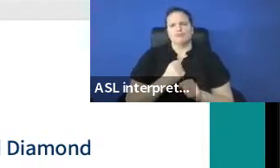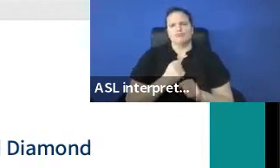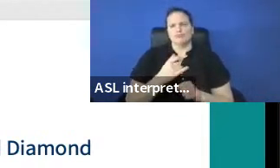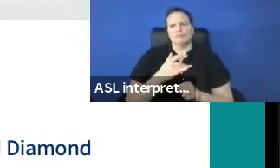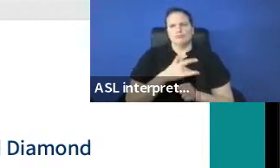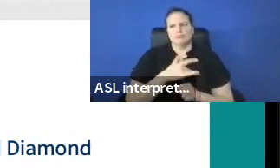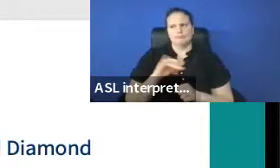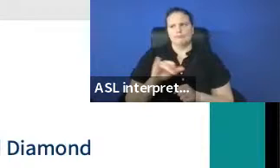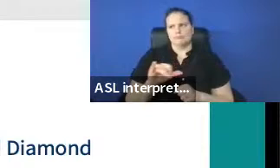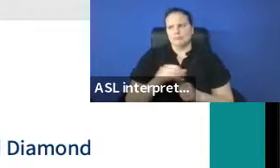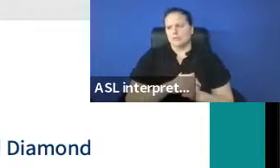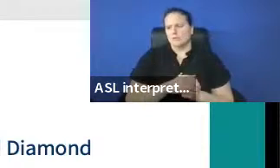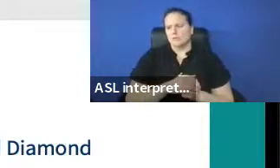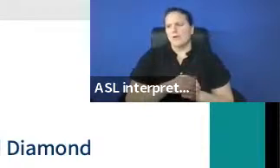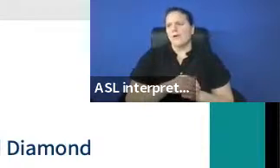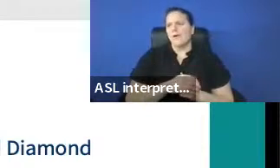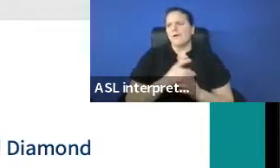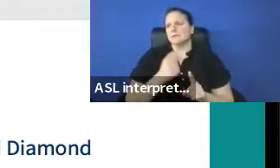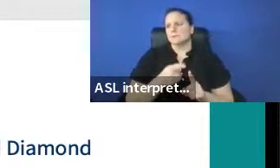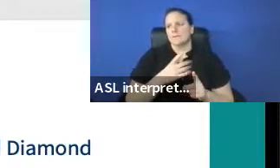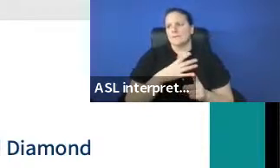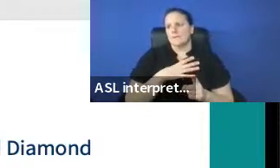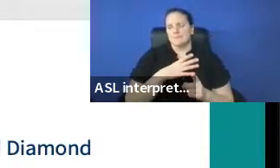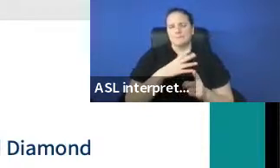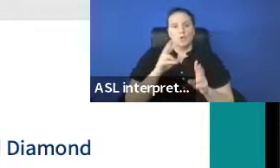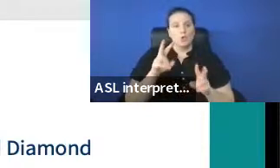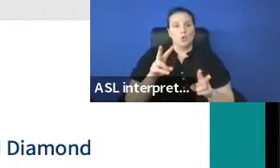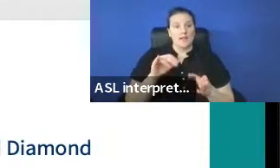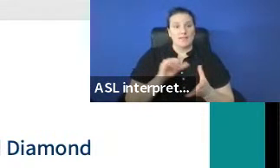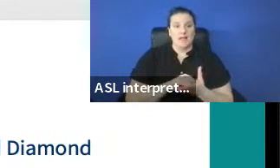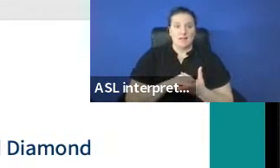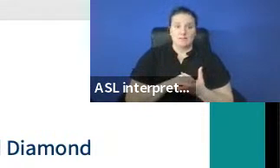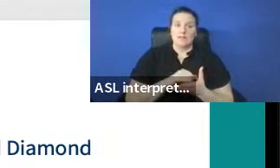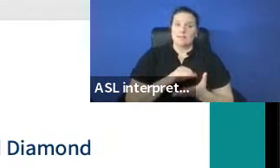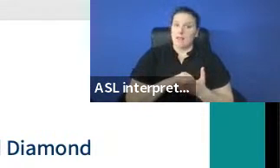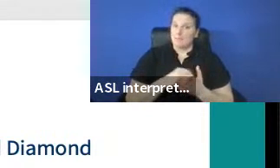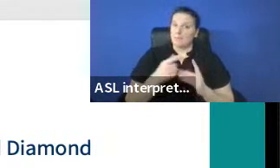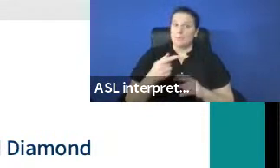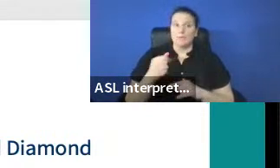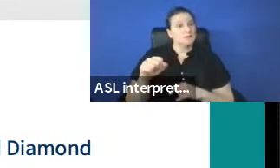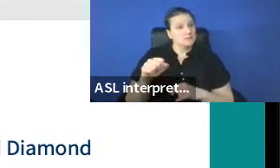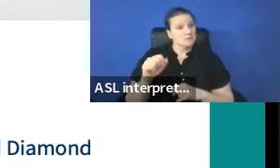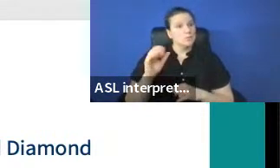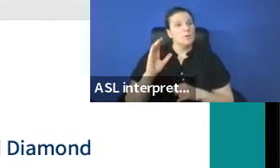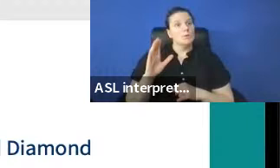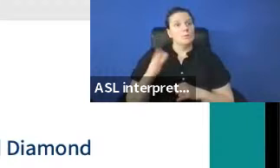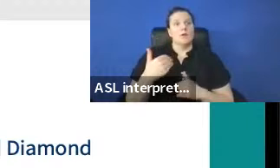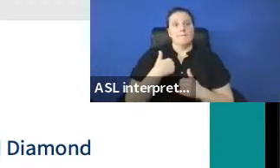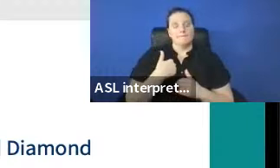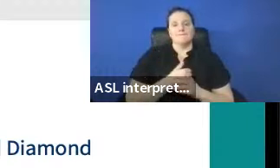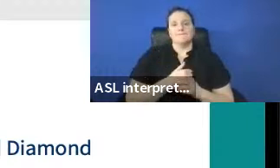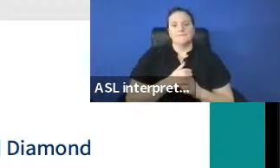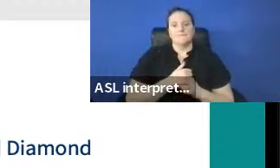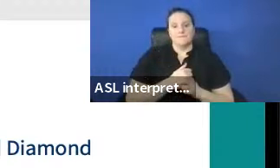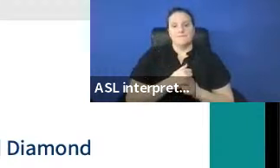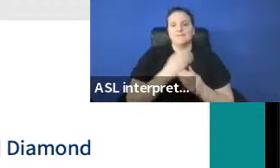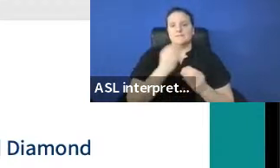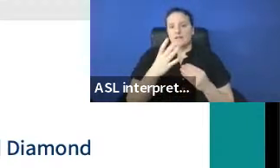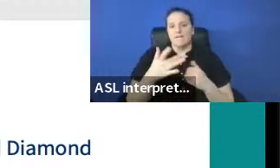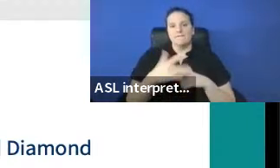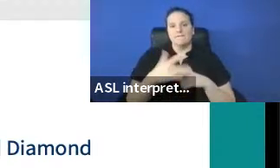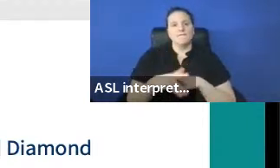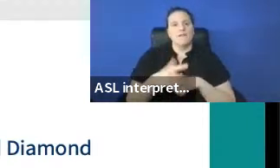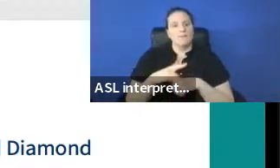point. And so that's something, look to that. And at that point, yes, we would have that data